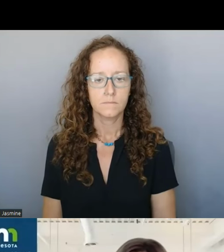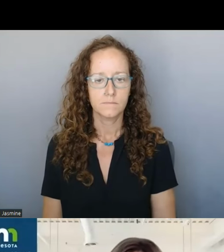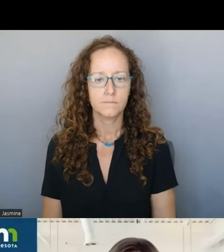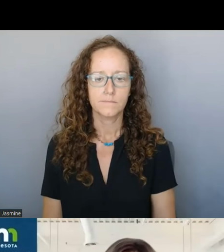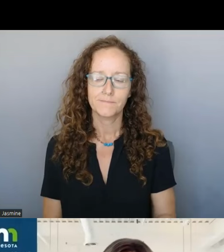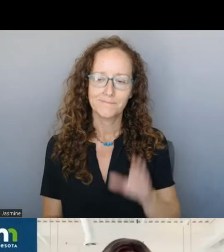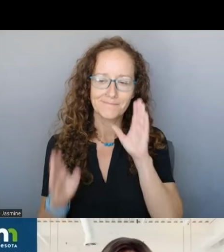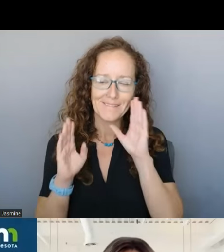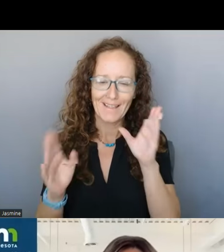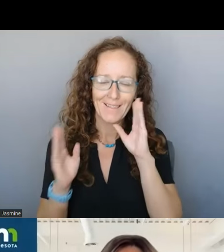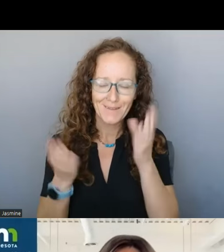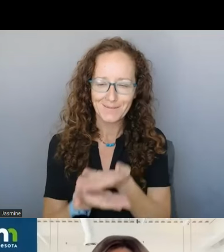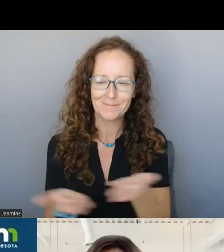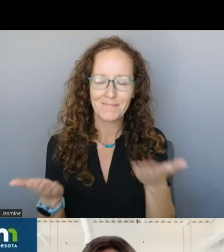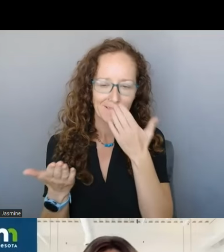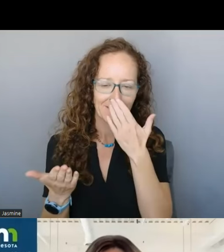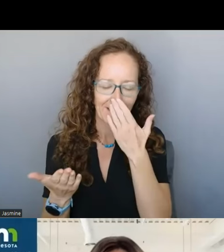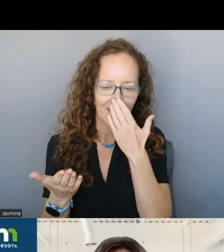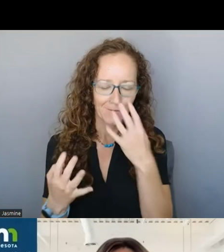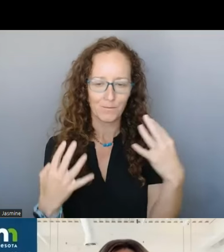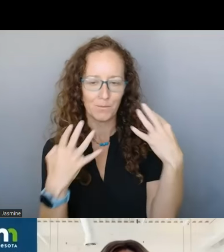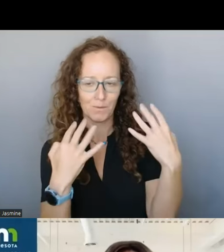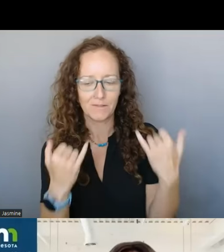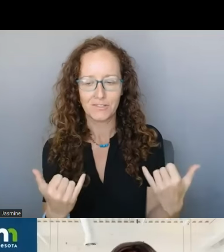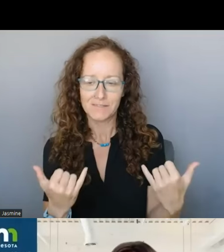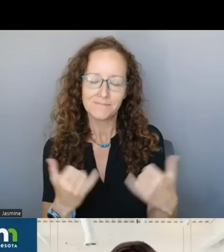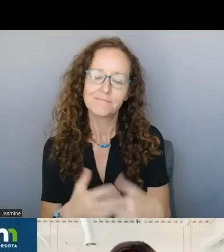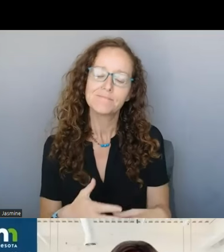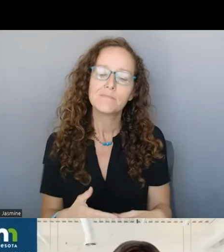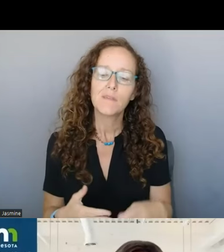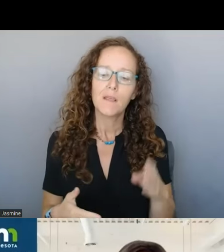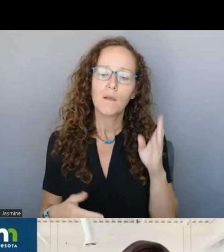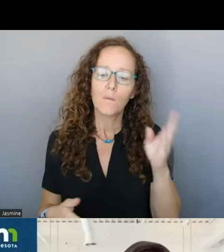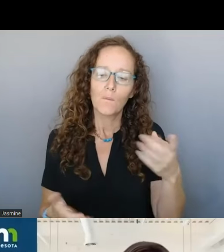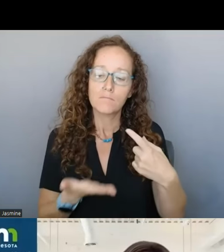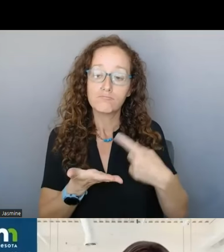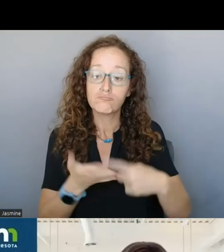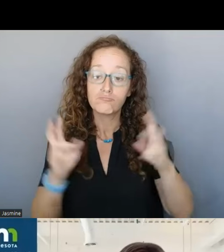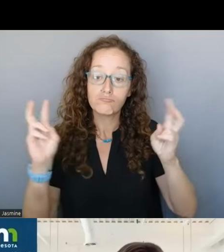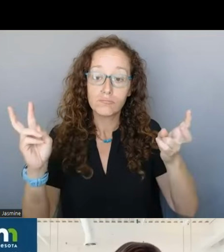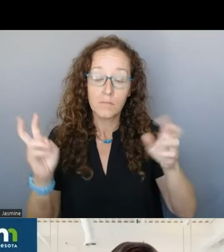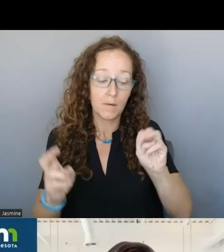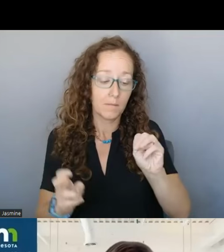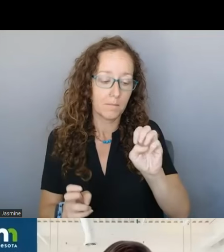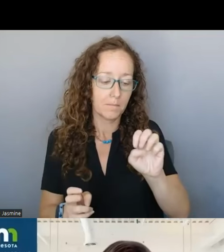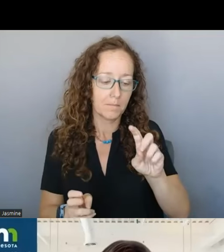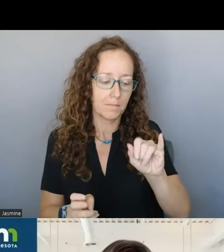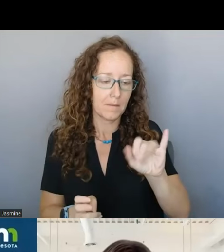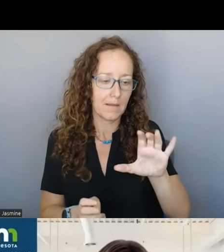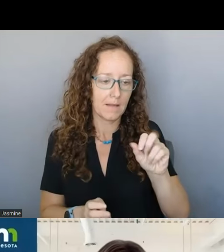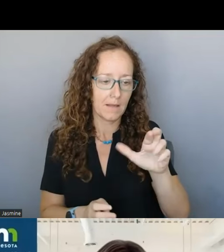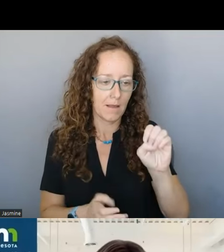Well, hi, everybody. Thank you so much for joining us today. We are going to be talking about Medicare. So to give you a